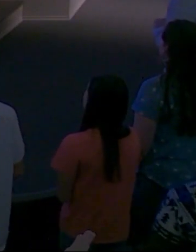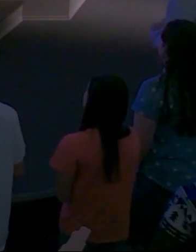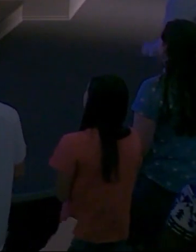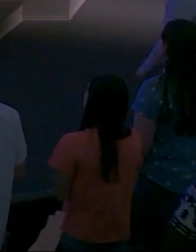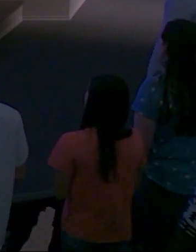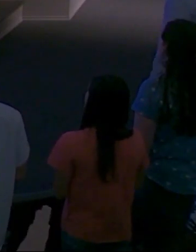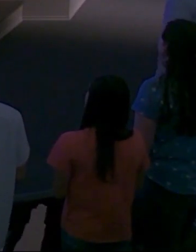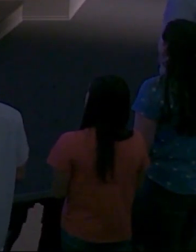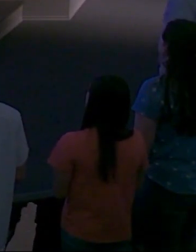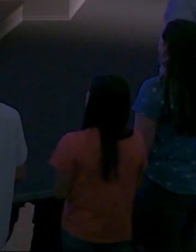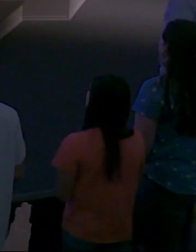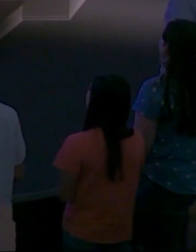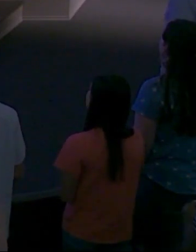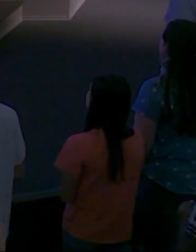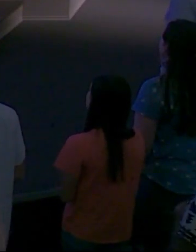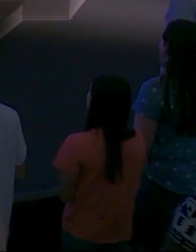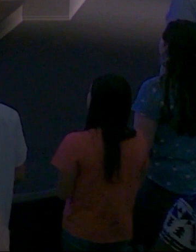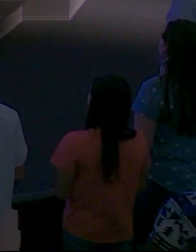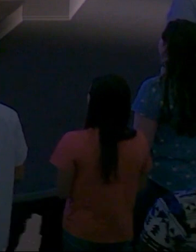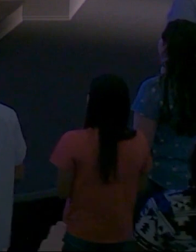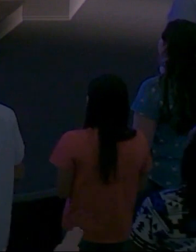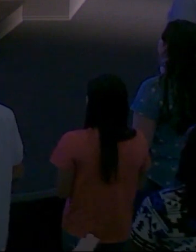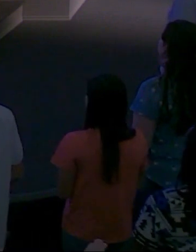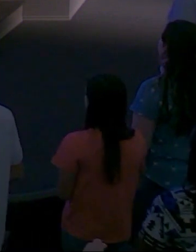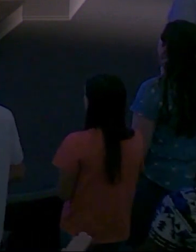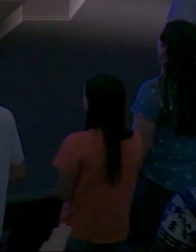How great is your love?